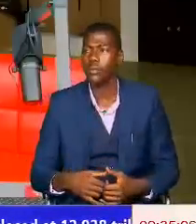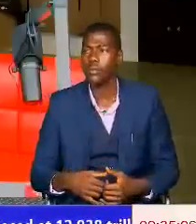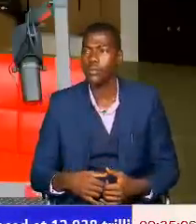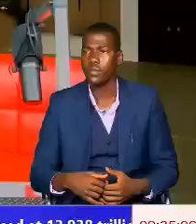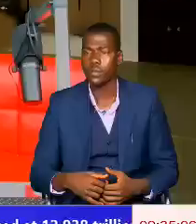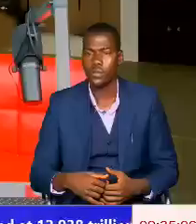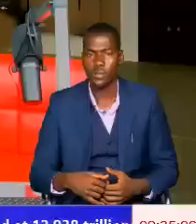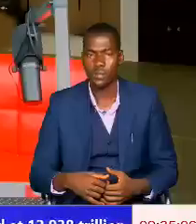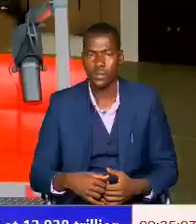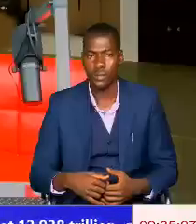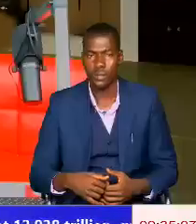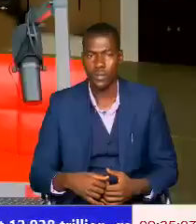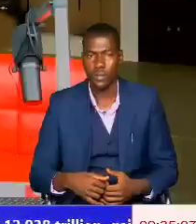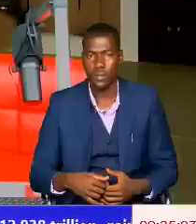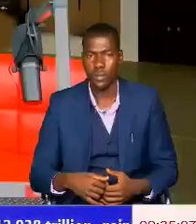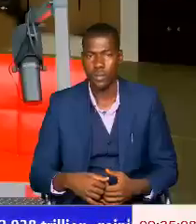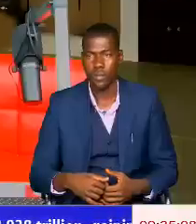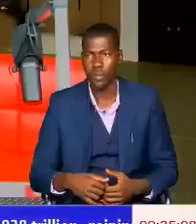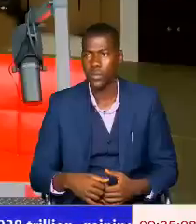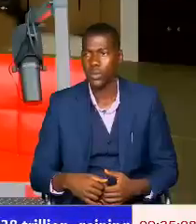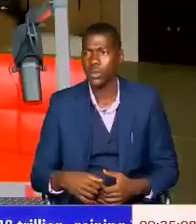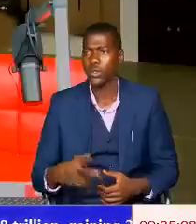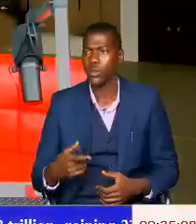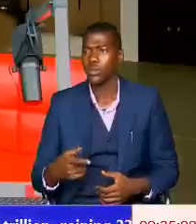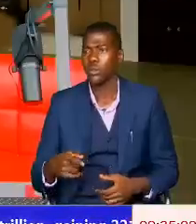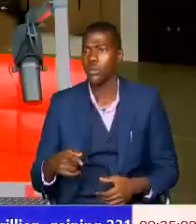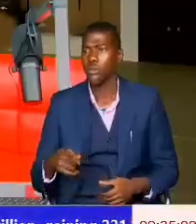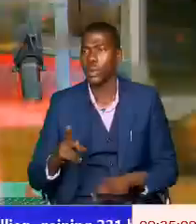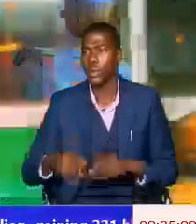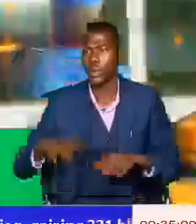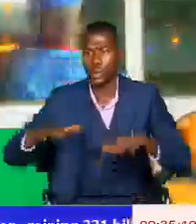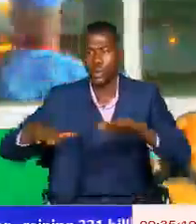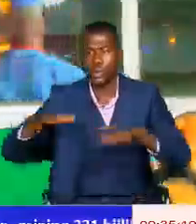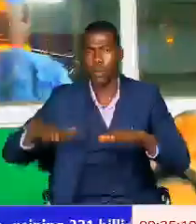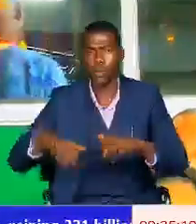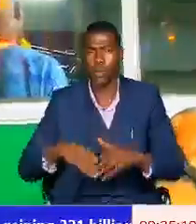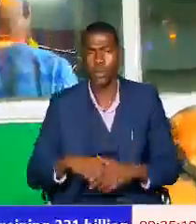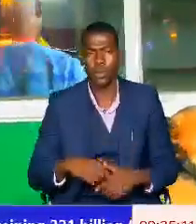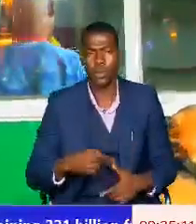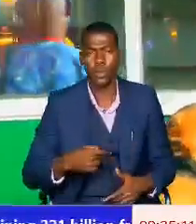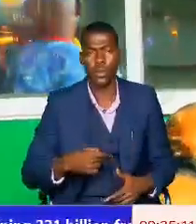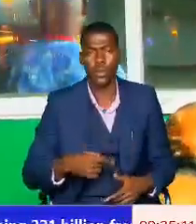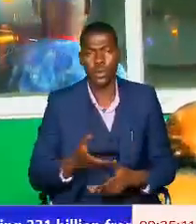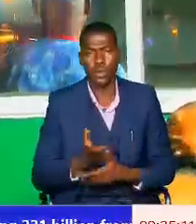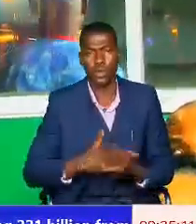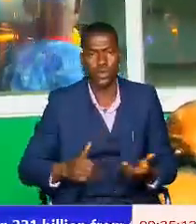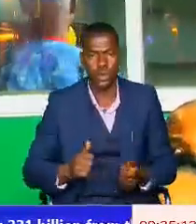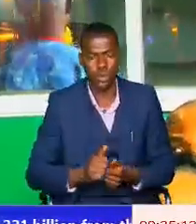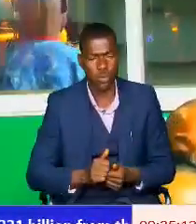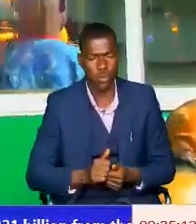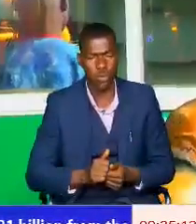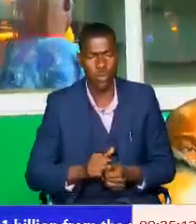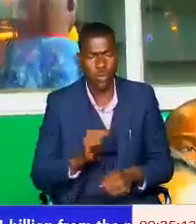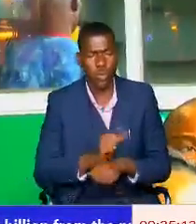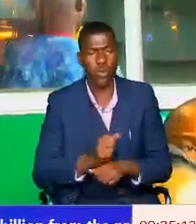know. Your mates now. Which where team be their rank? So I'm retired as a deputy commissioner of